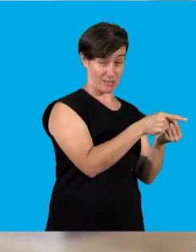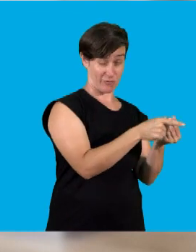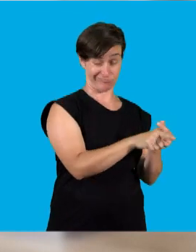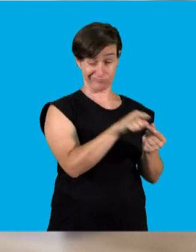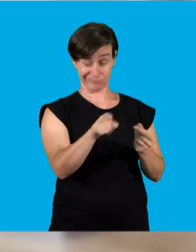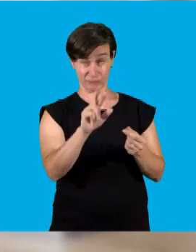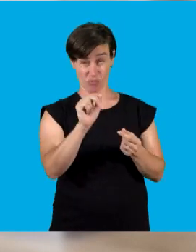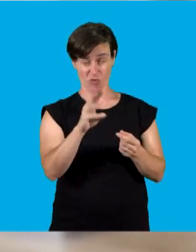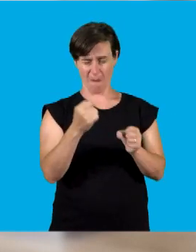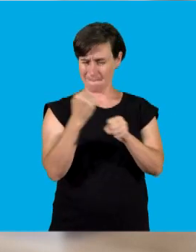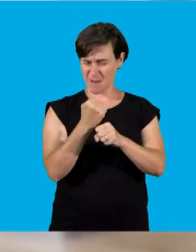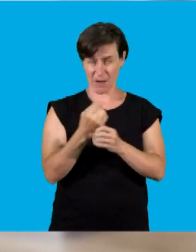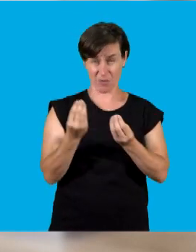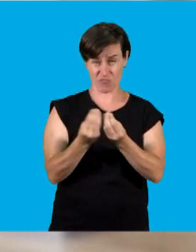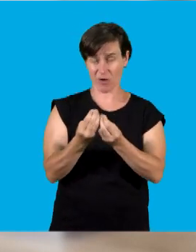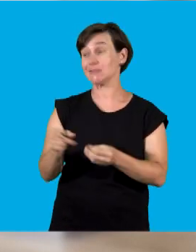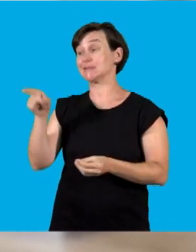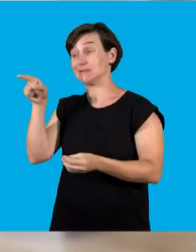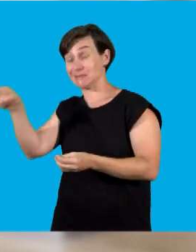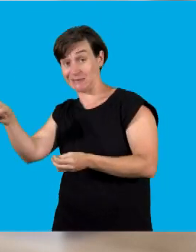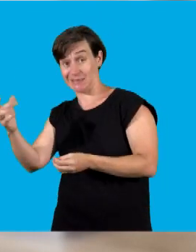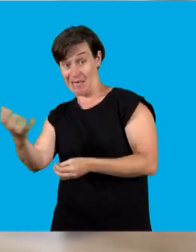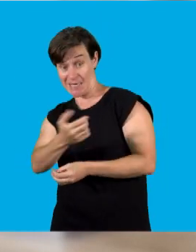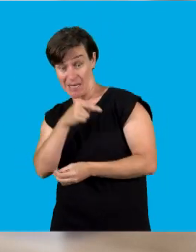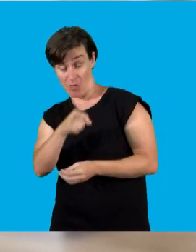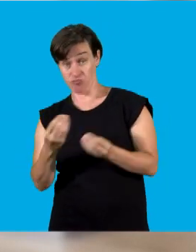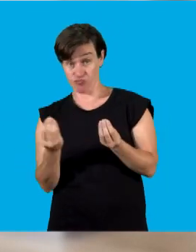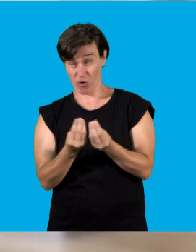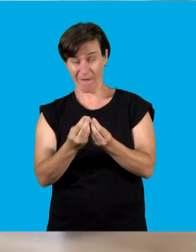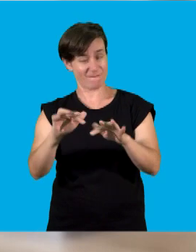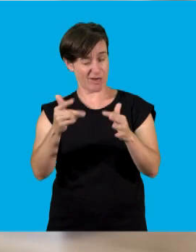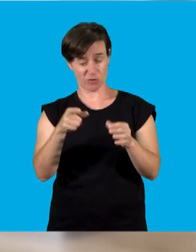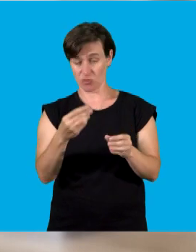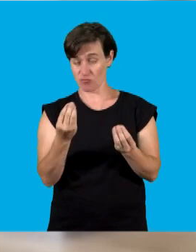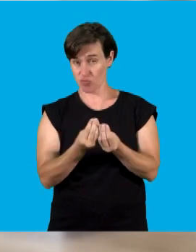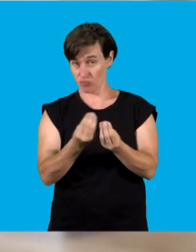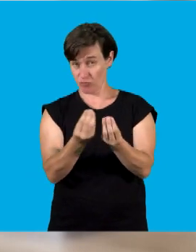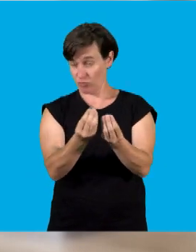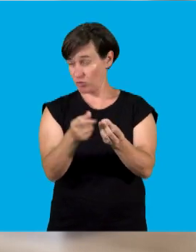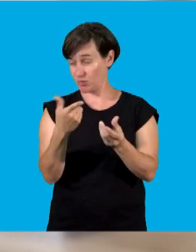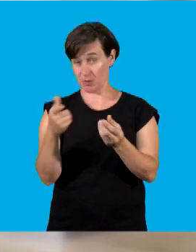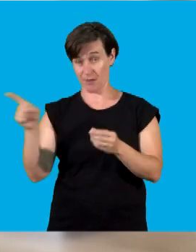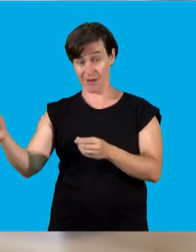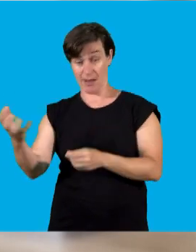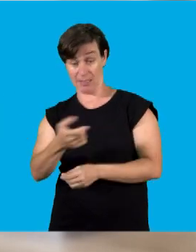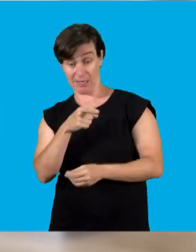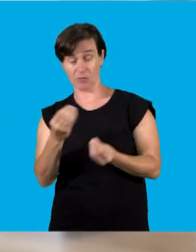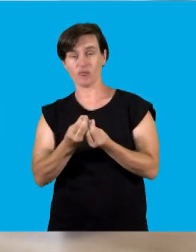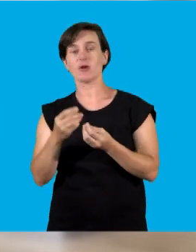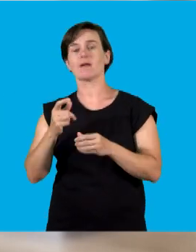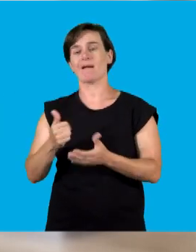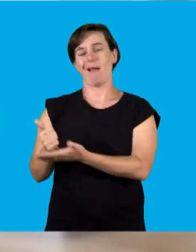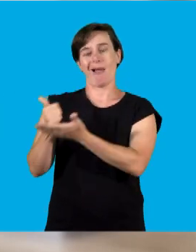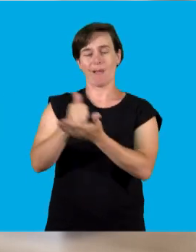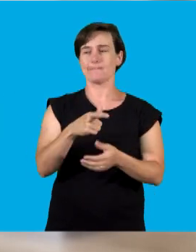here comes in the tertiary sector, whereby they take those finished products or finished goods and transport them and